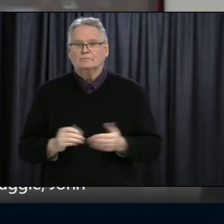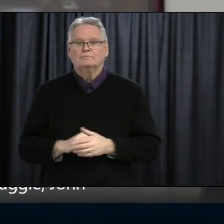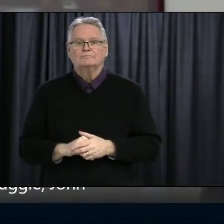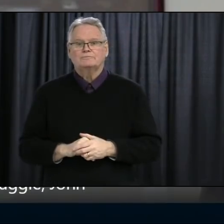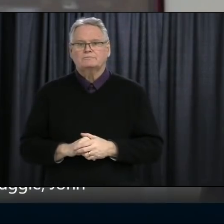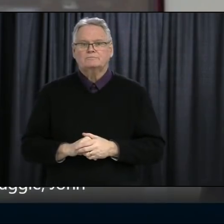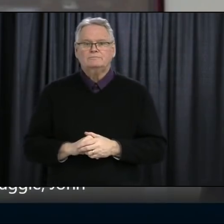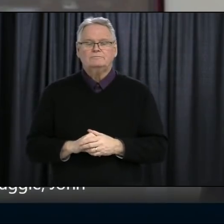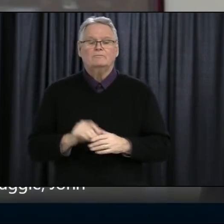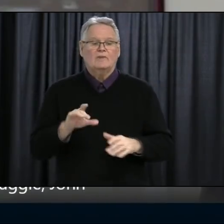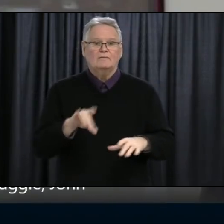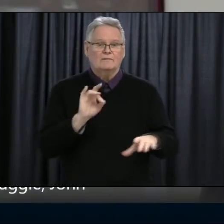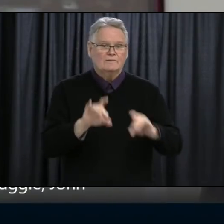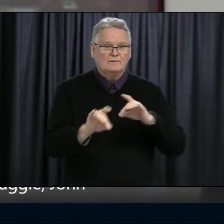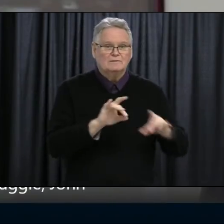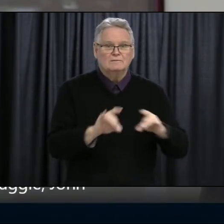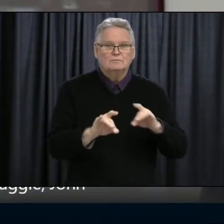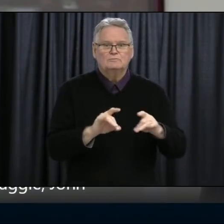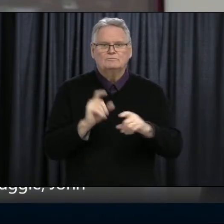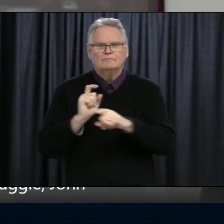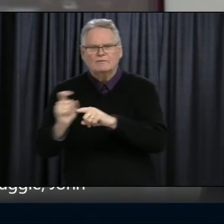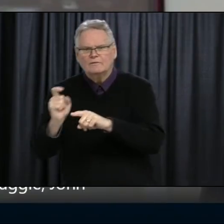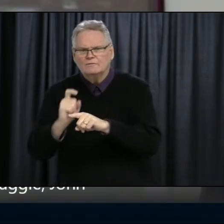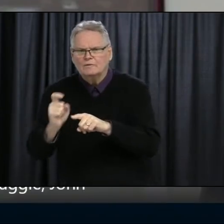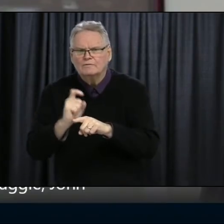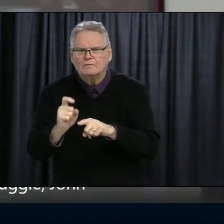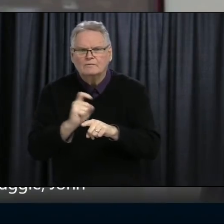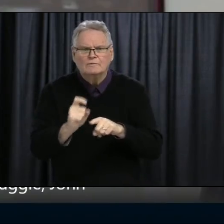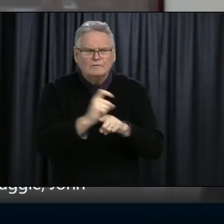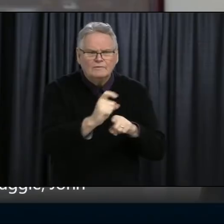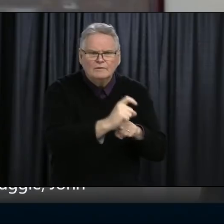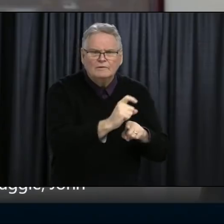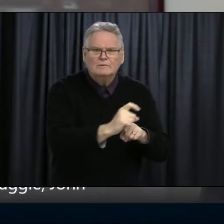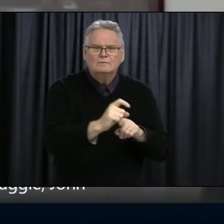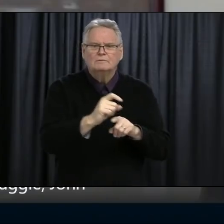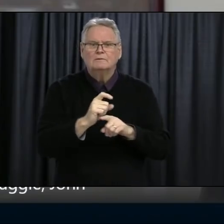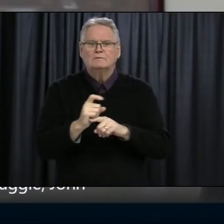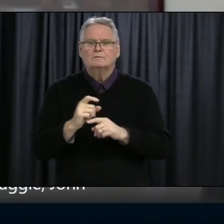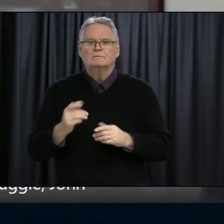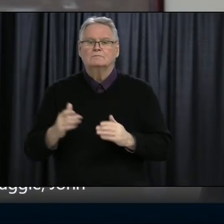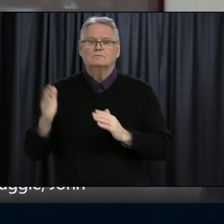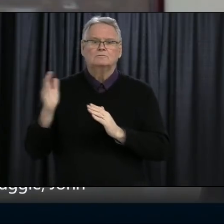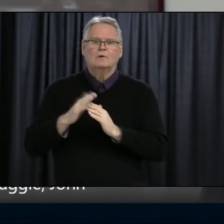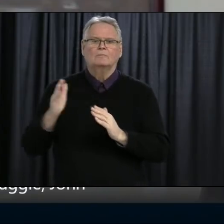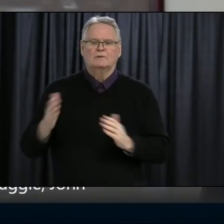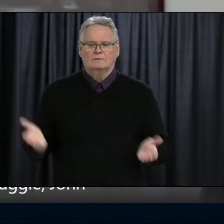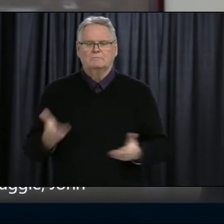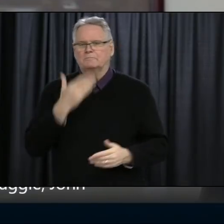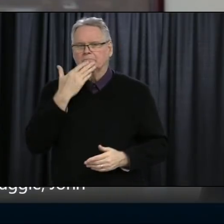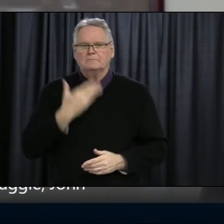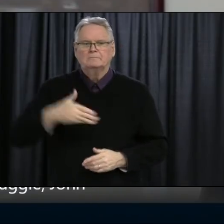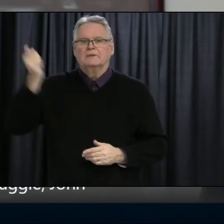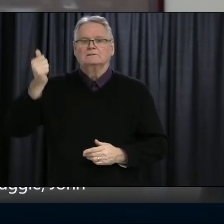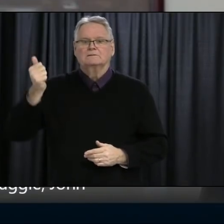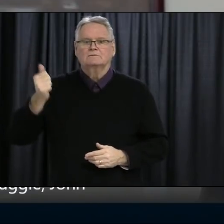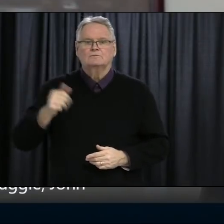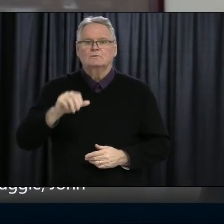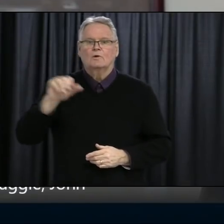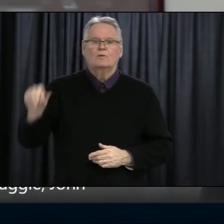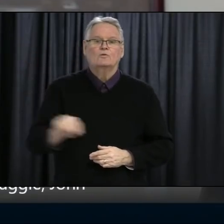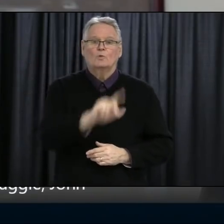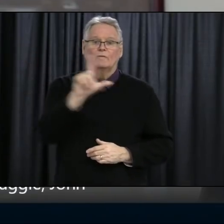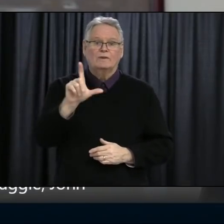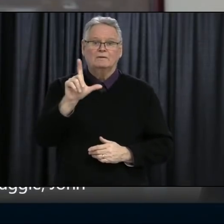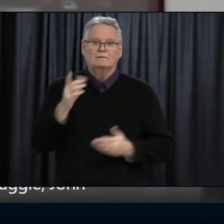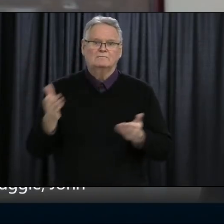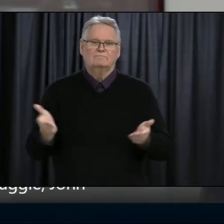said many times how good they have been in comparison with other jurisdictions, as well as in absolute terms. They managed the funeral